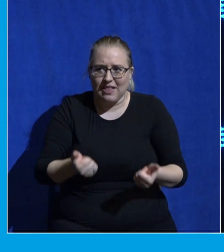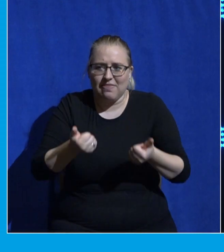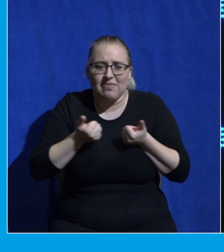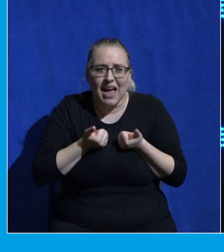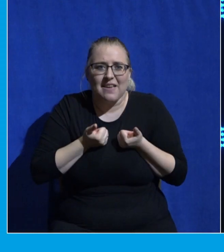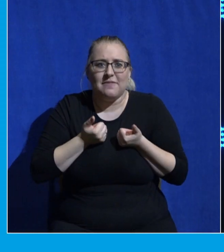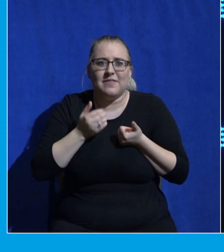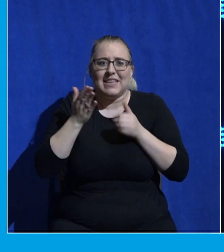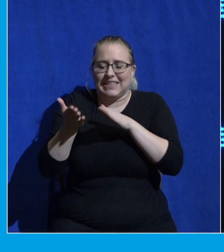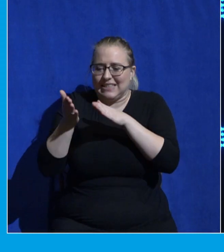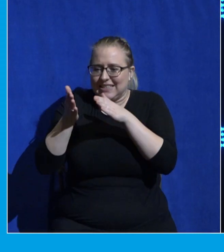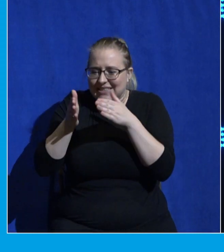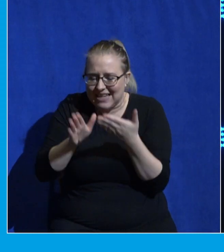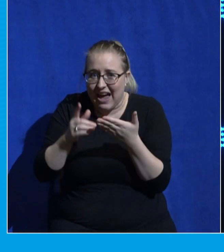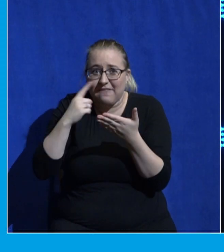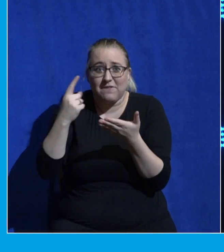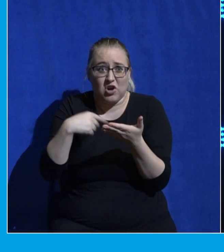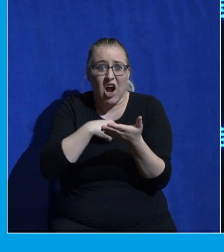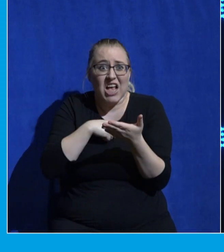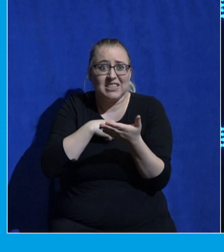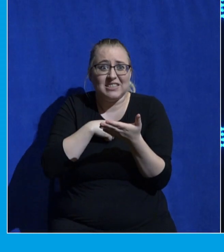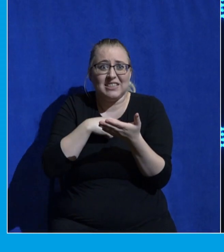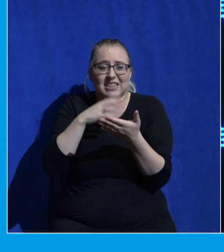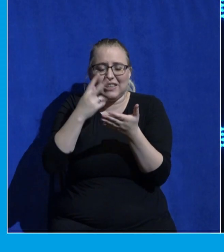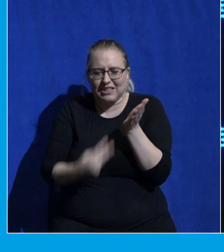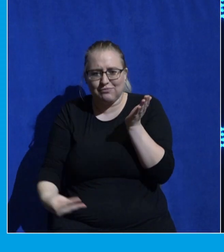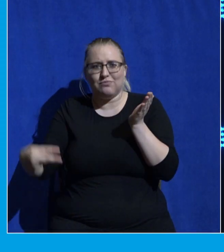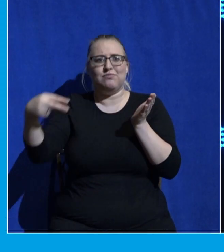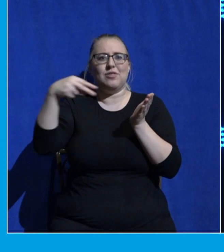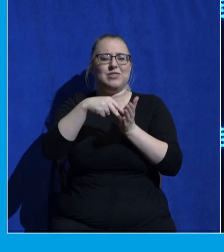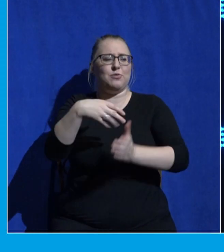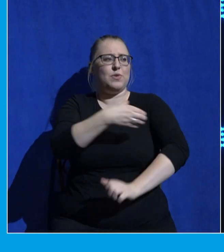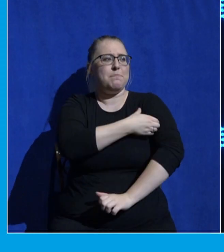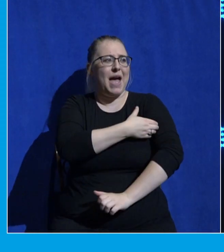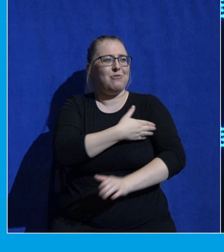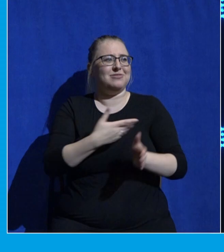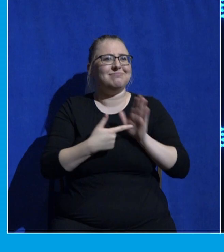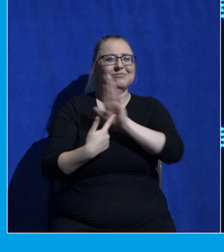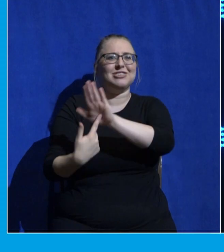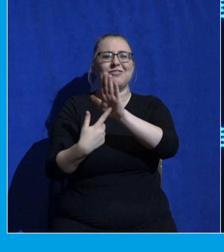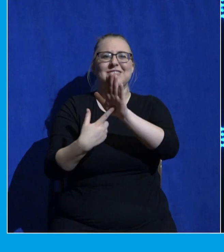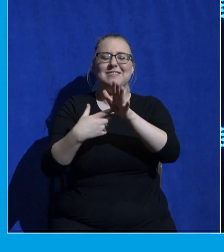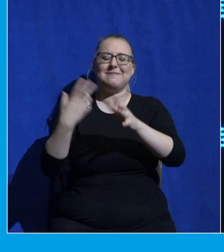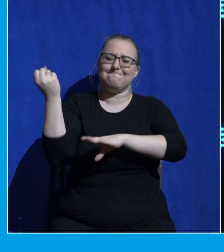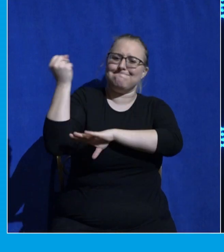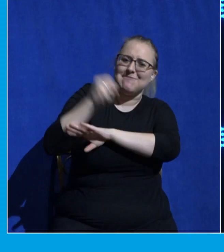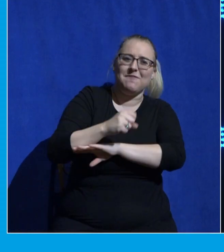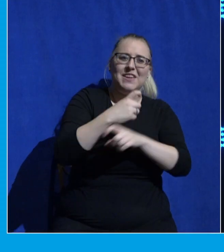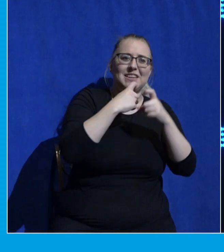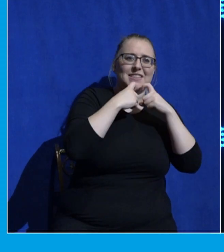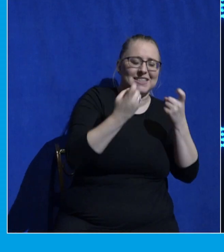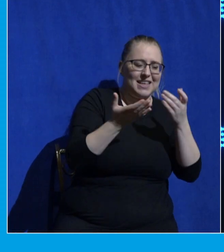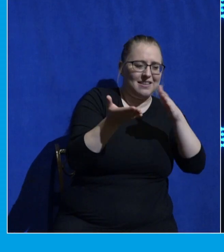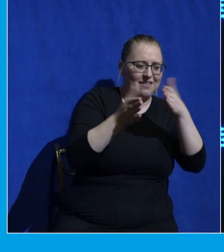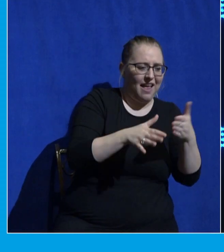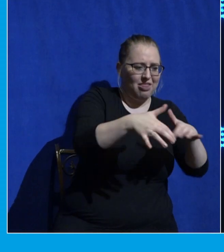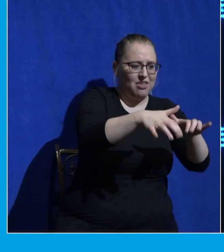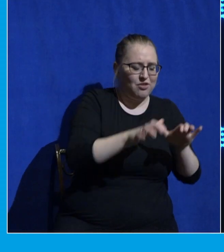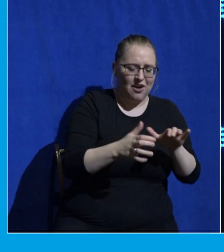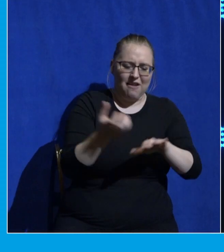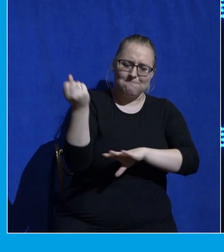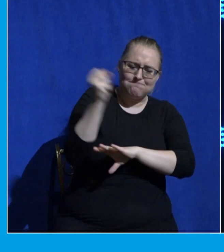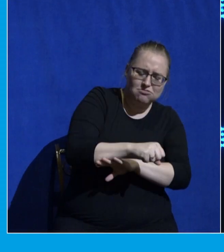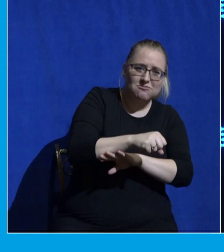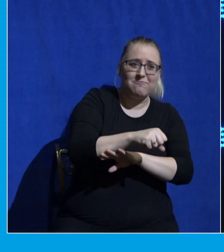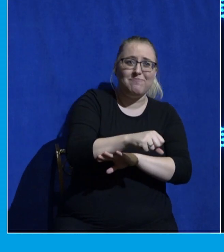our place for our sin. He rose again in power, proving that he's victorious over sin, death, and the grave, giving us an opportunity to